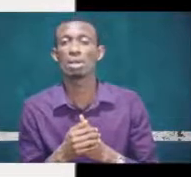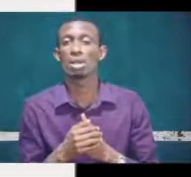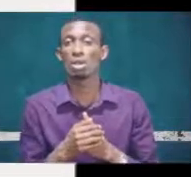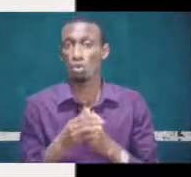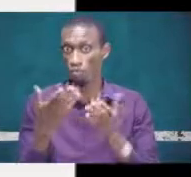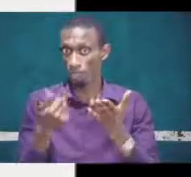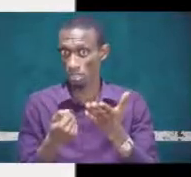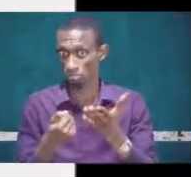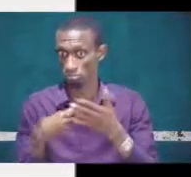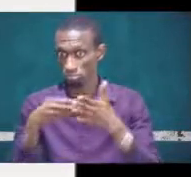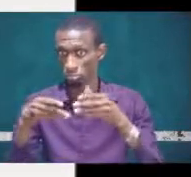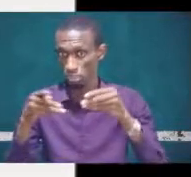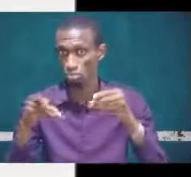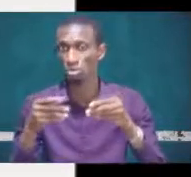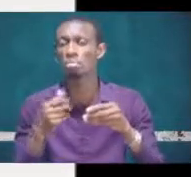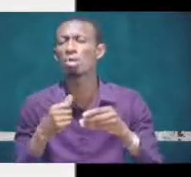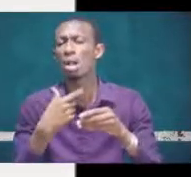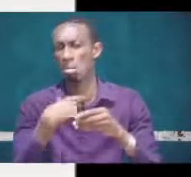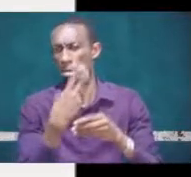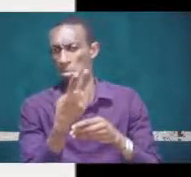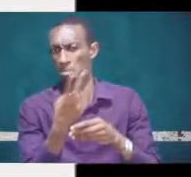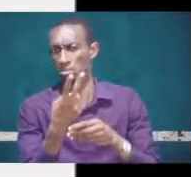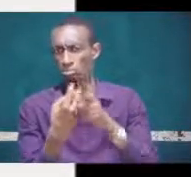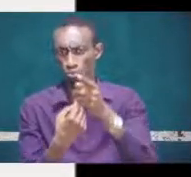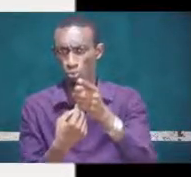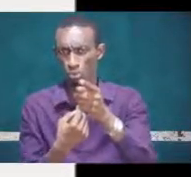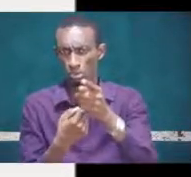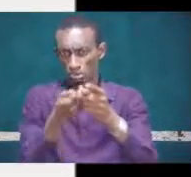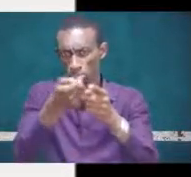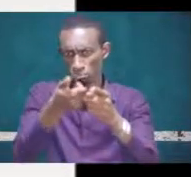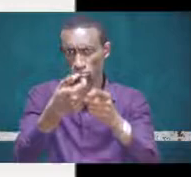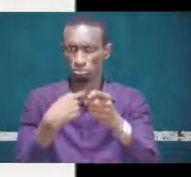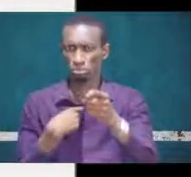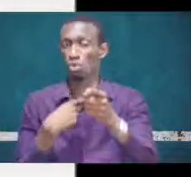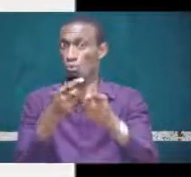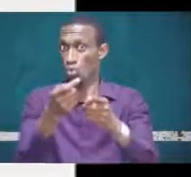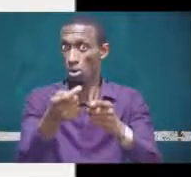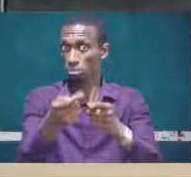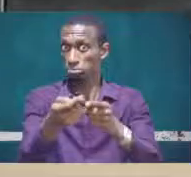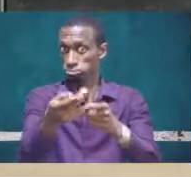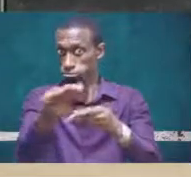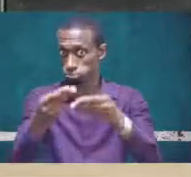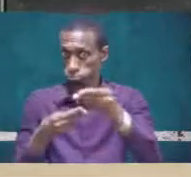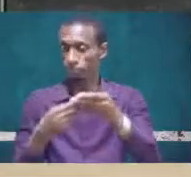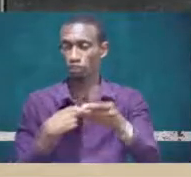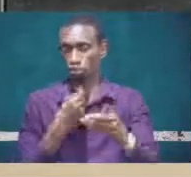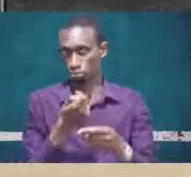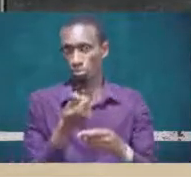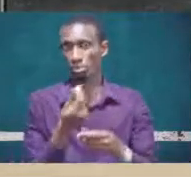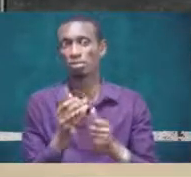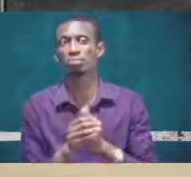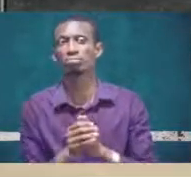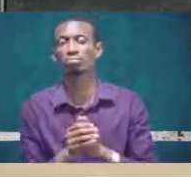a buyer and a seller. Because we have said a transaction involves buying and selling. Now, a transaction involves